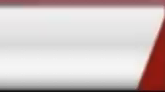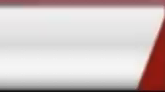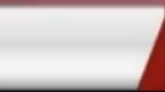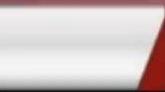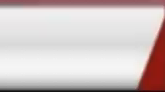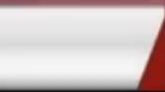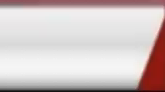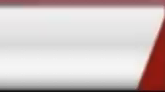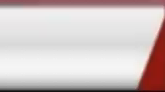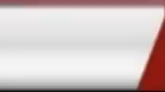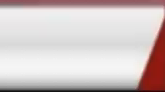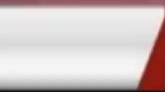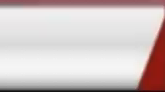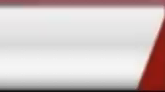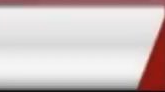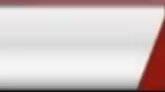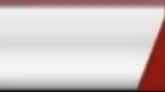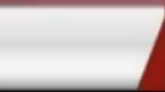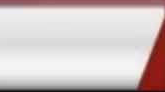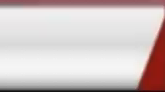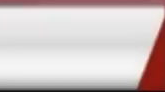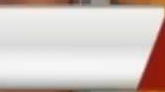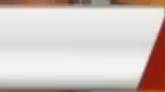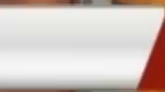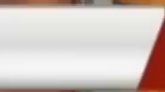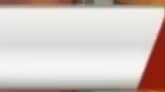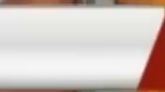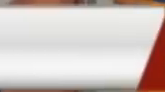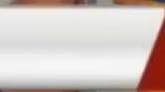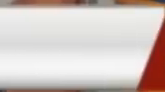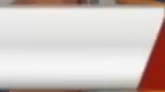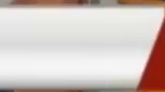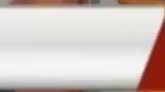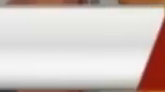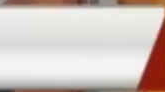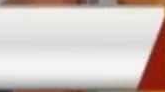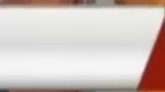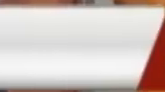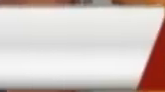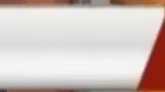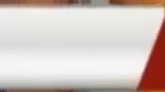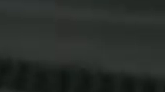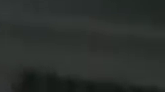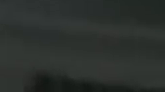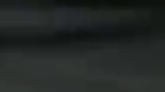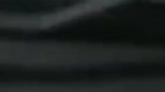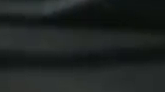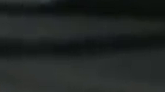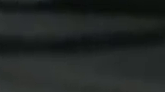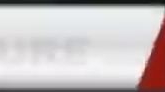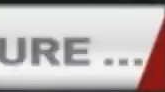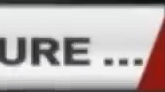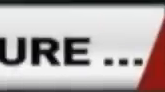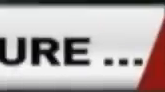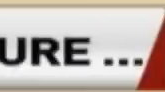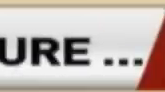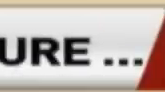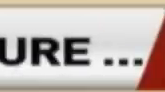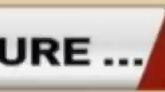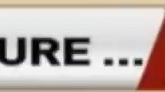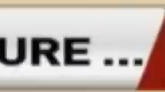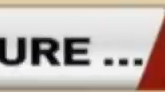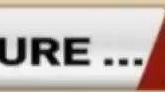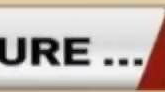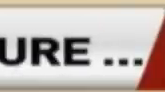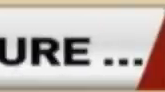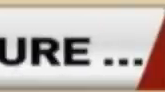3-year-old, have also tested positive. Kenya is now on high alert. And also tonight,